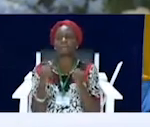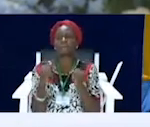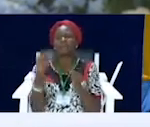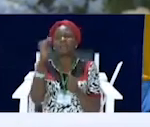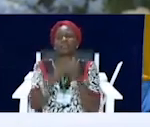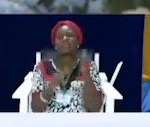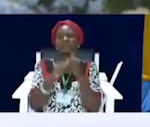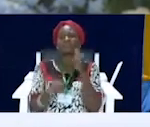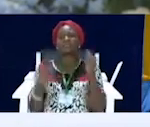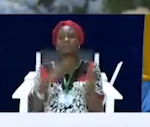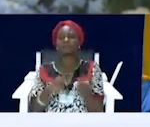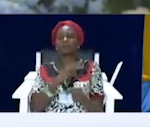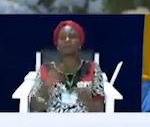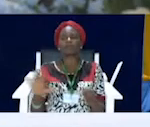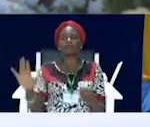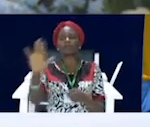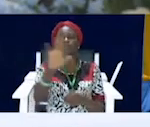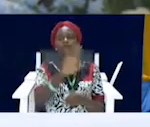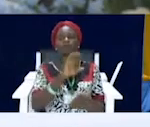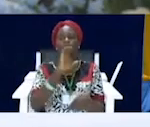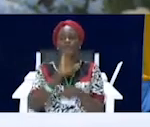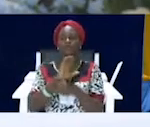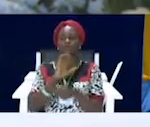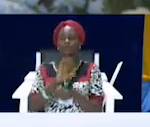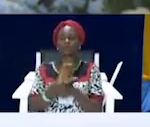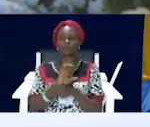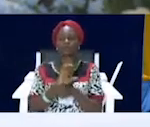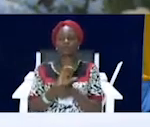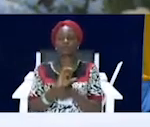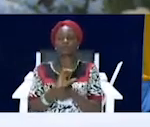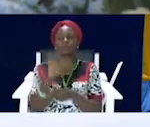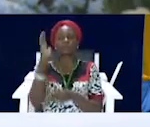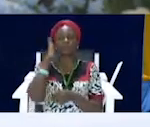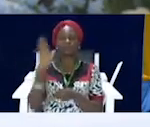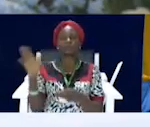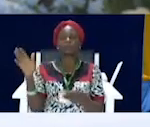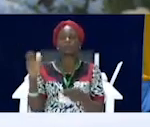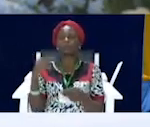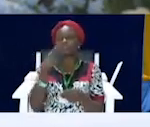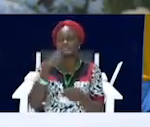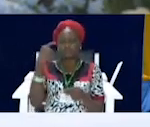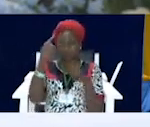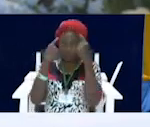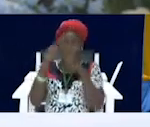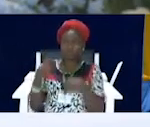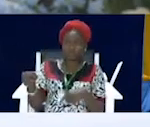every member of your congregation will say concerning you,